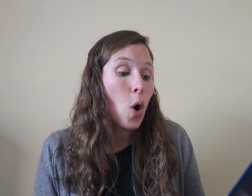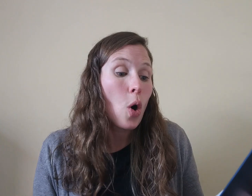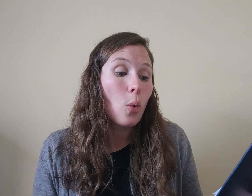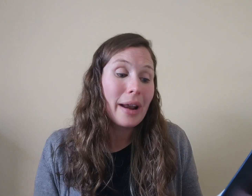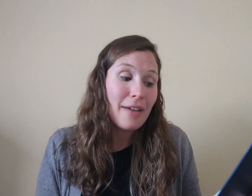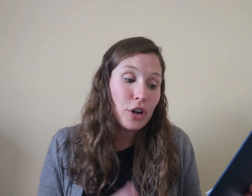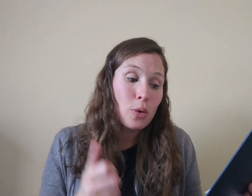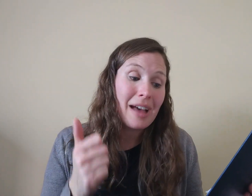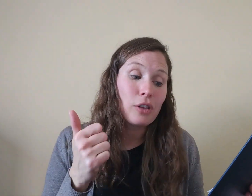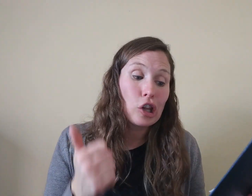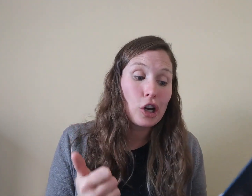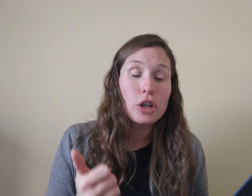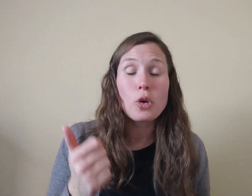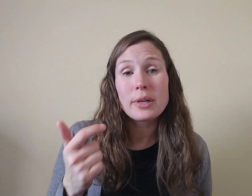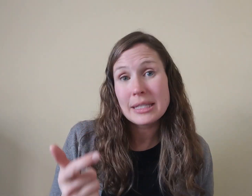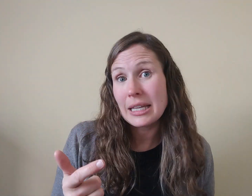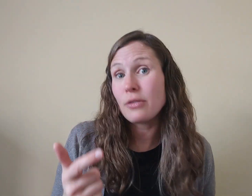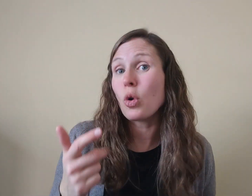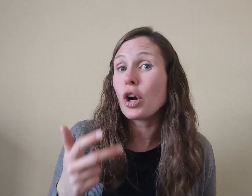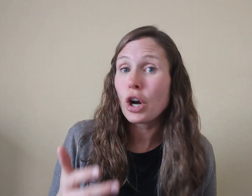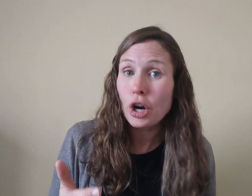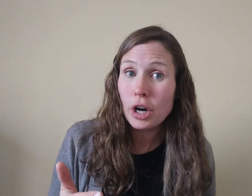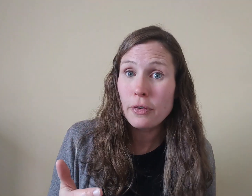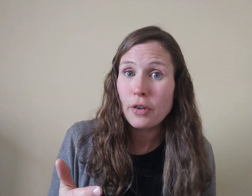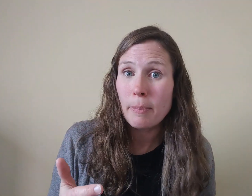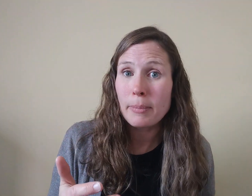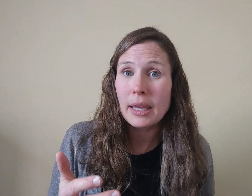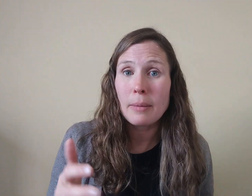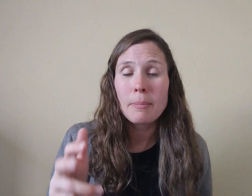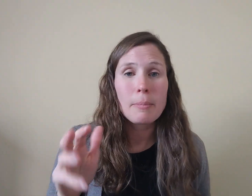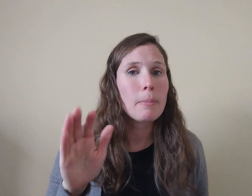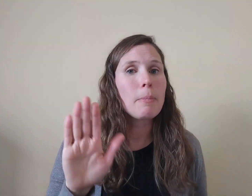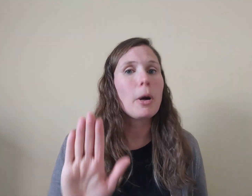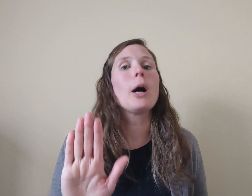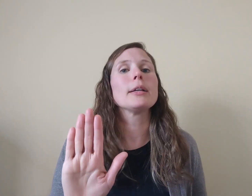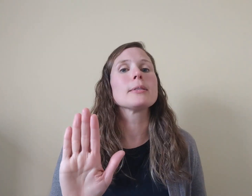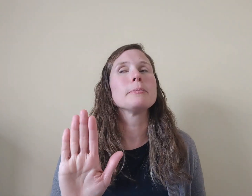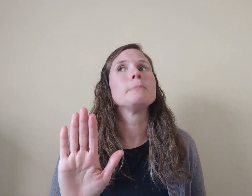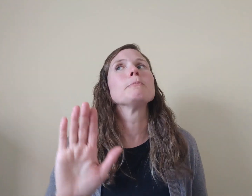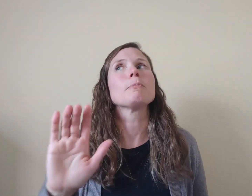says, whatever you have learned or received or heard from me,